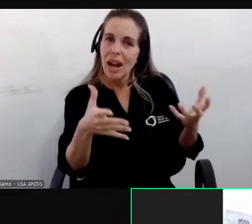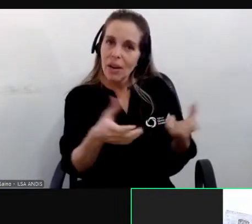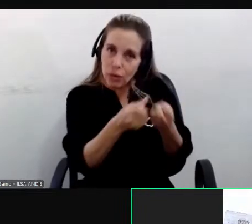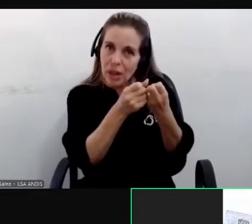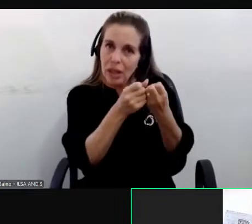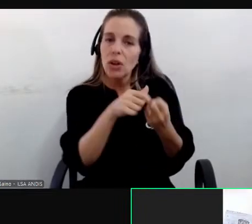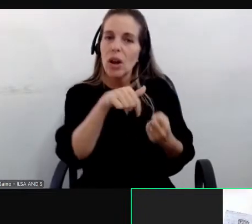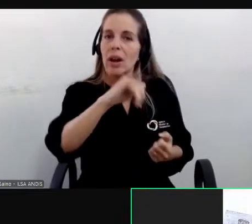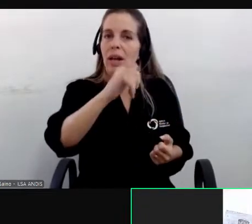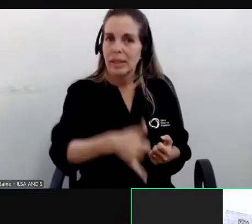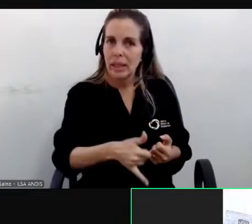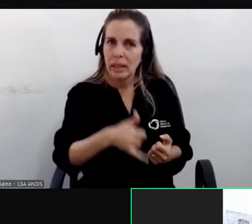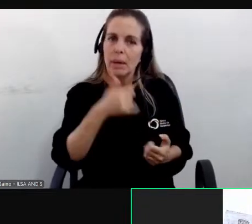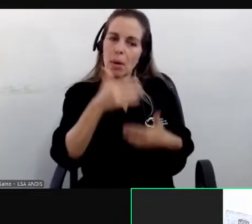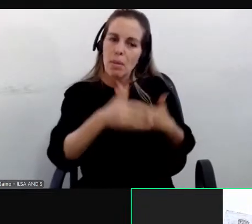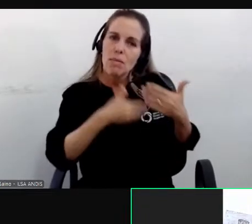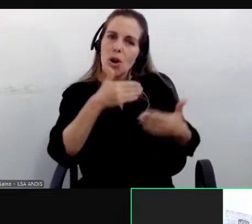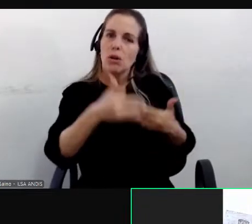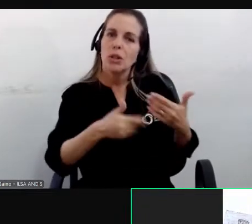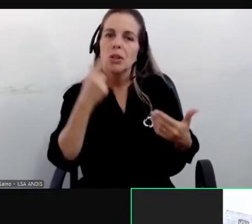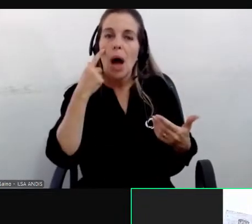us,